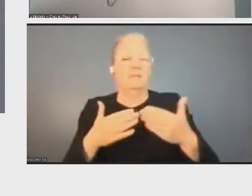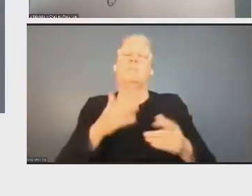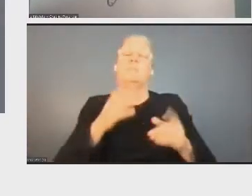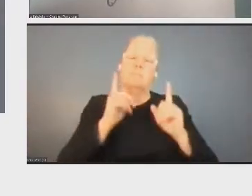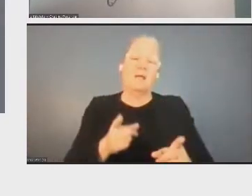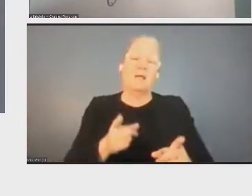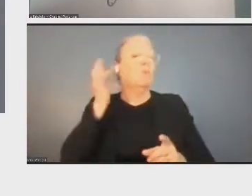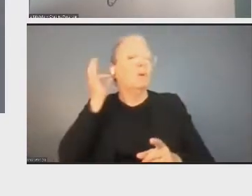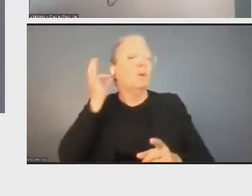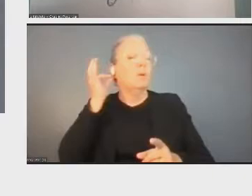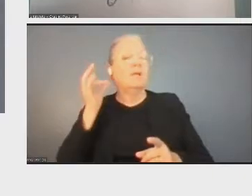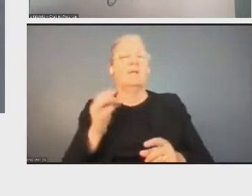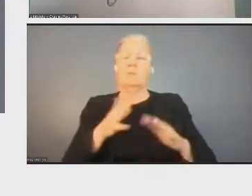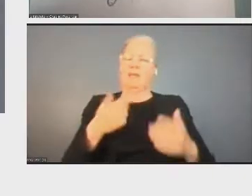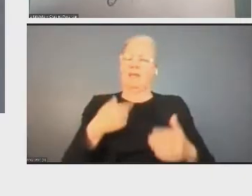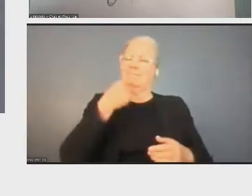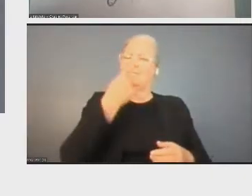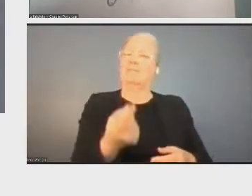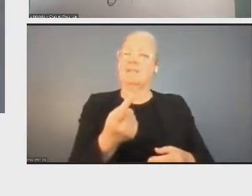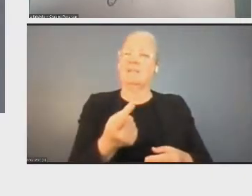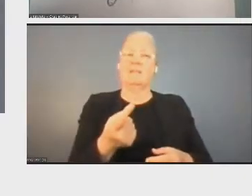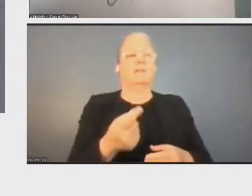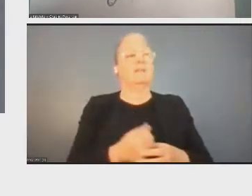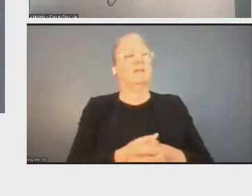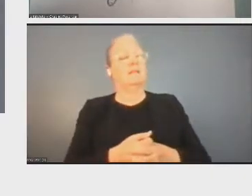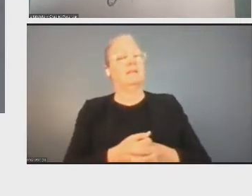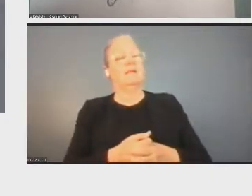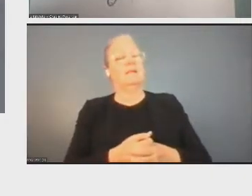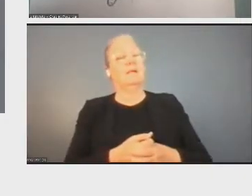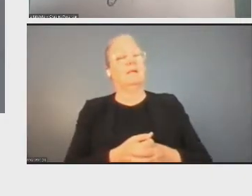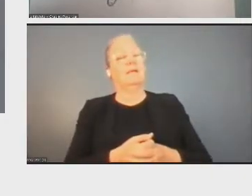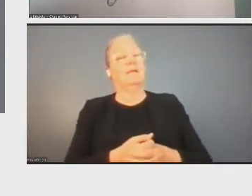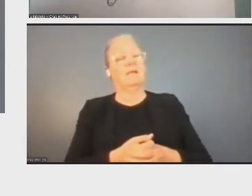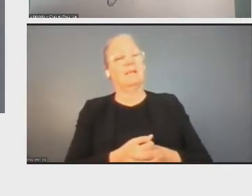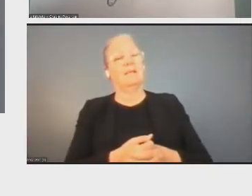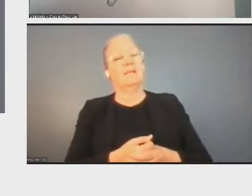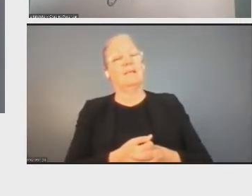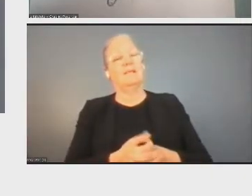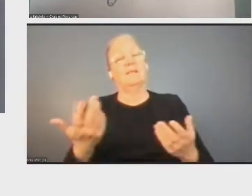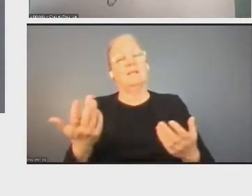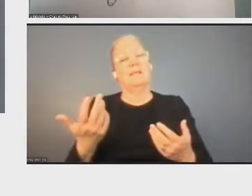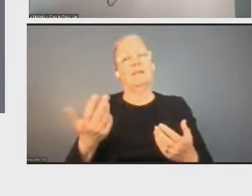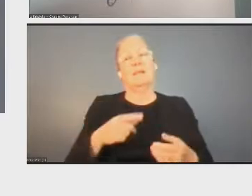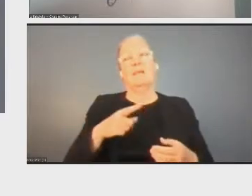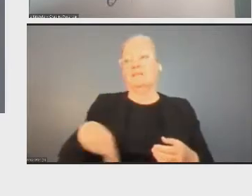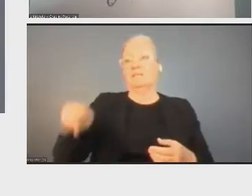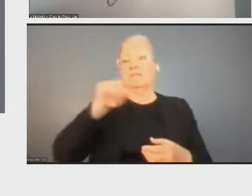Because of course, if there is someone who is committed with